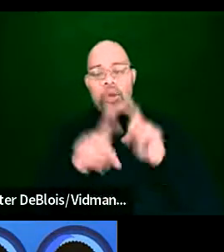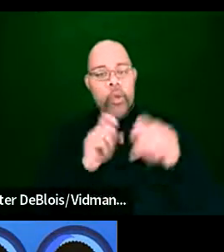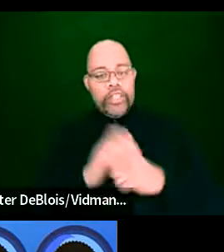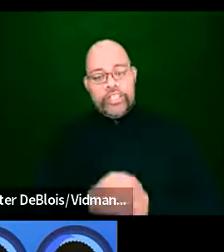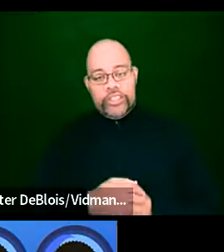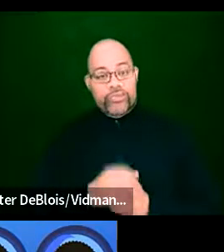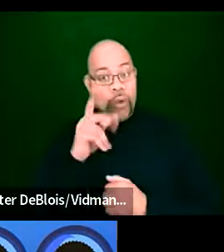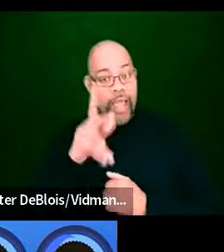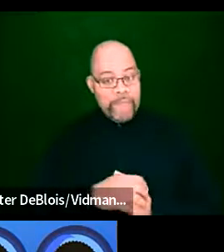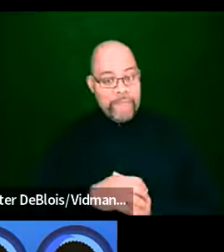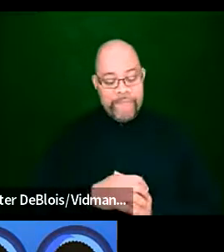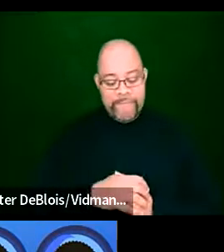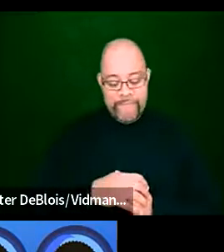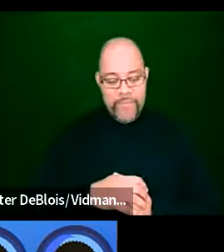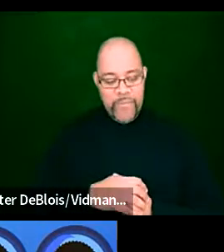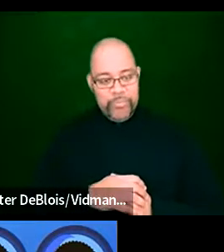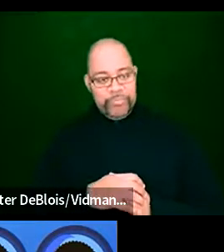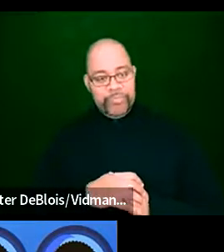questions. Okay,